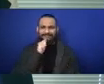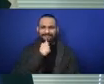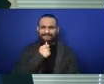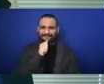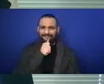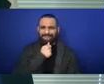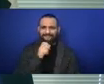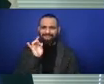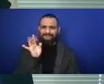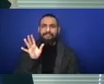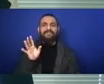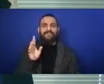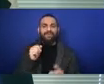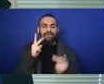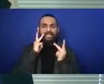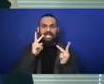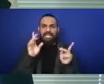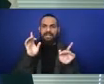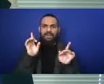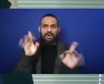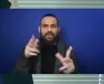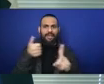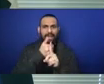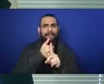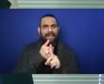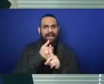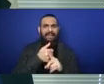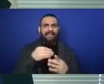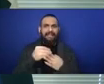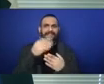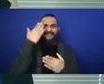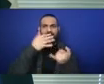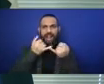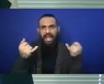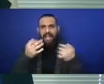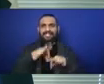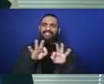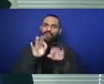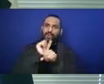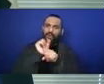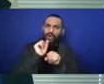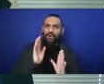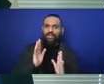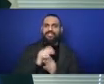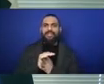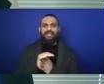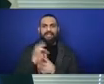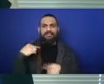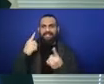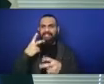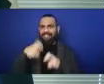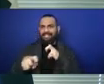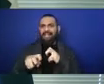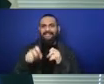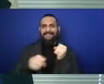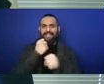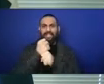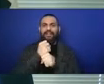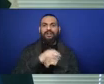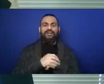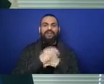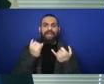enormous impact on our frontline and essential workers. It has been a really tough year. Right now, El Pasoans who fall in